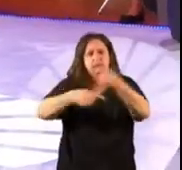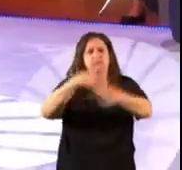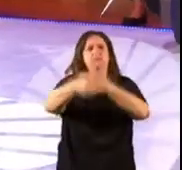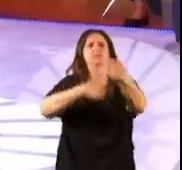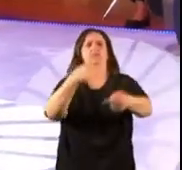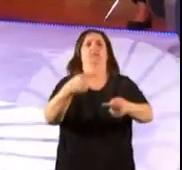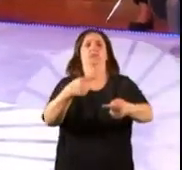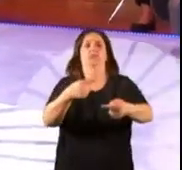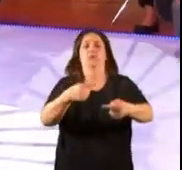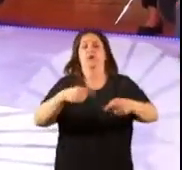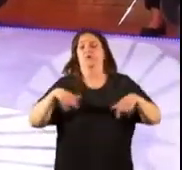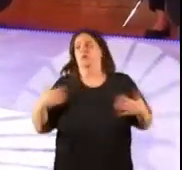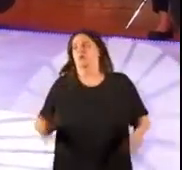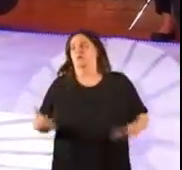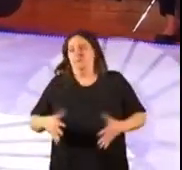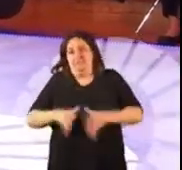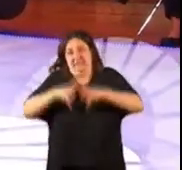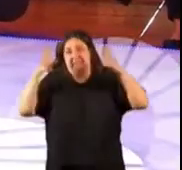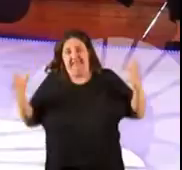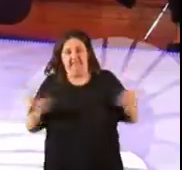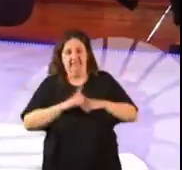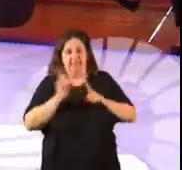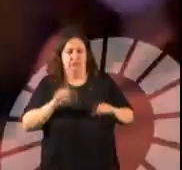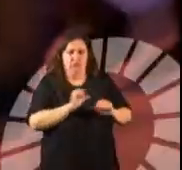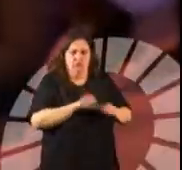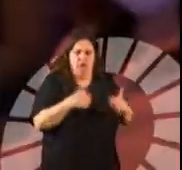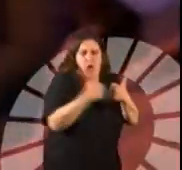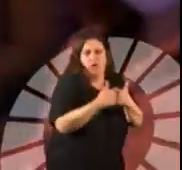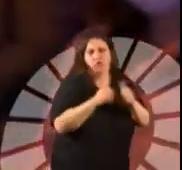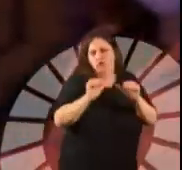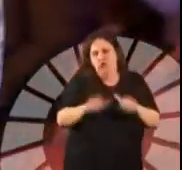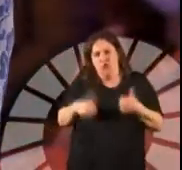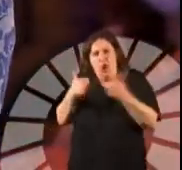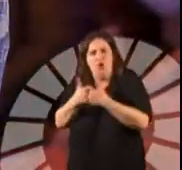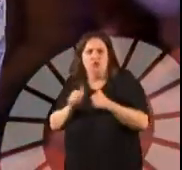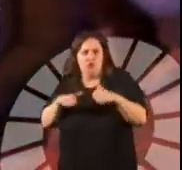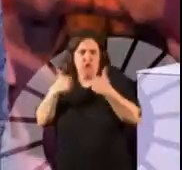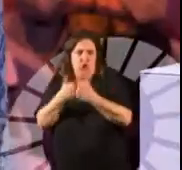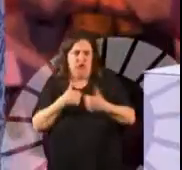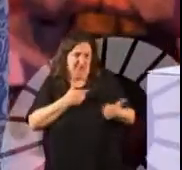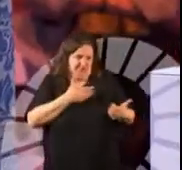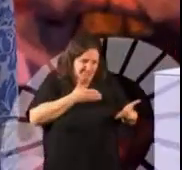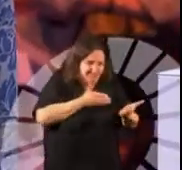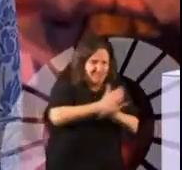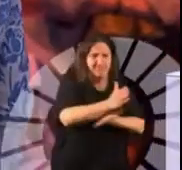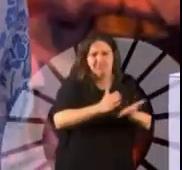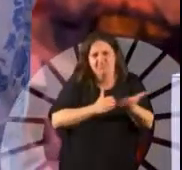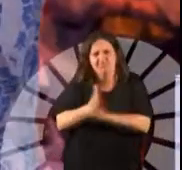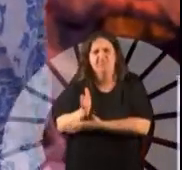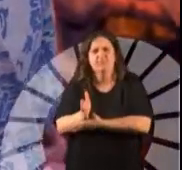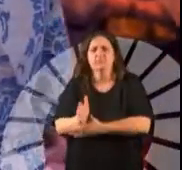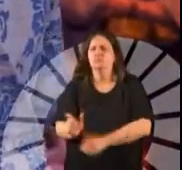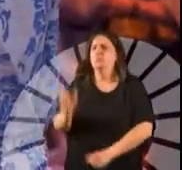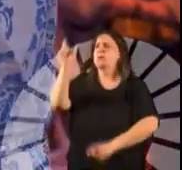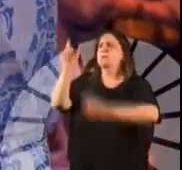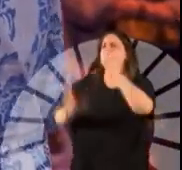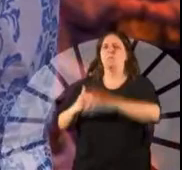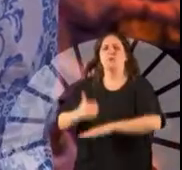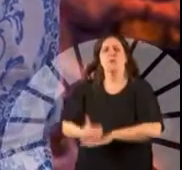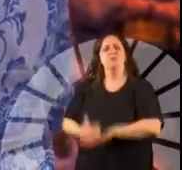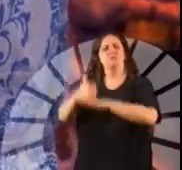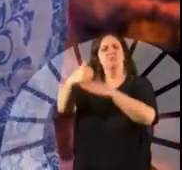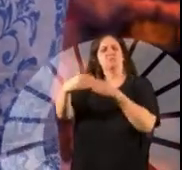leaders. And I don't want to sound cliche, when I talk about hope, when I talk about the importance of